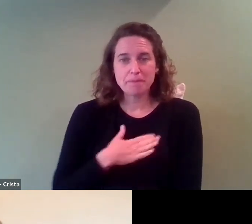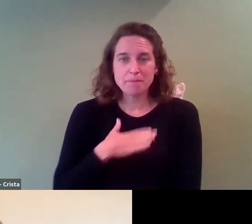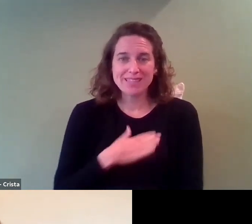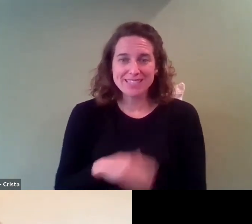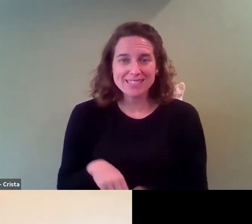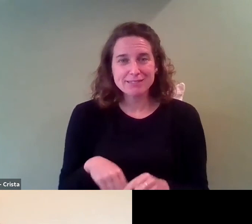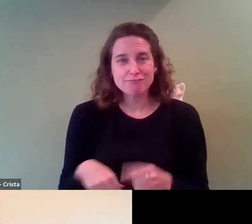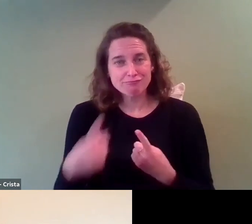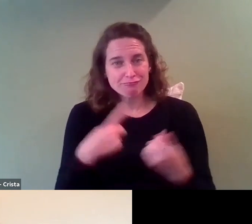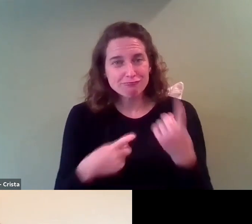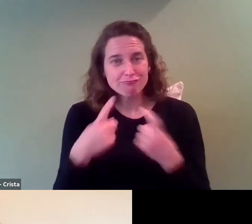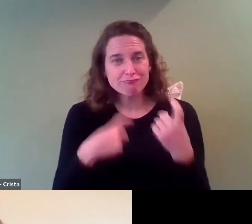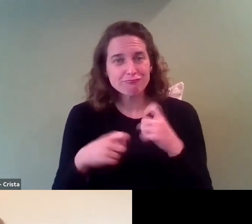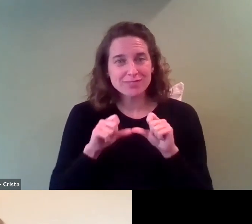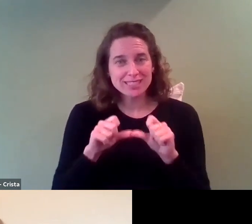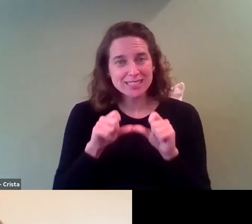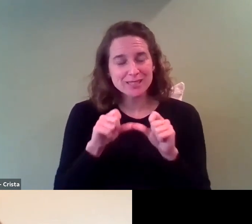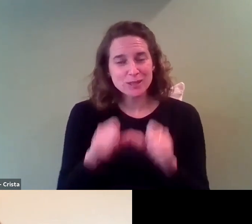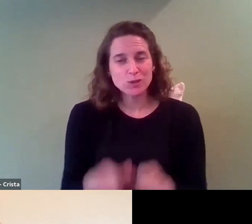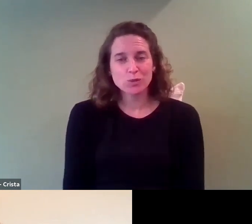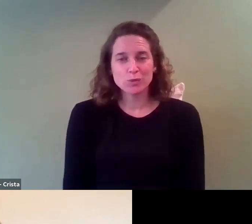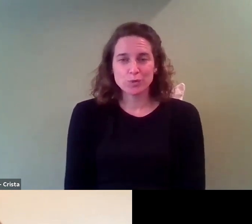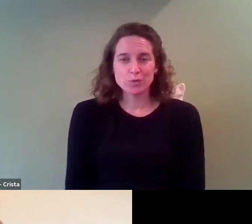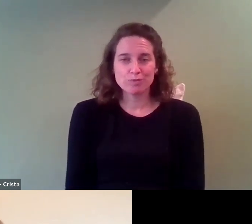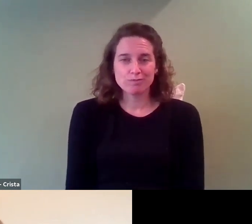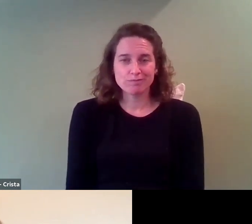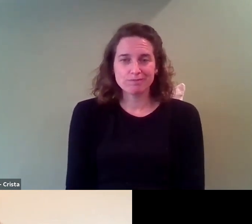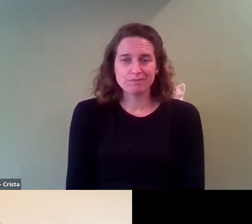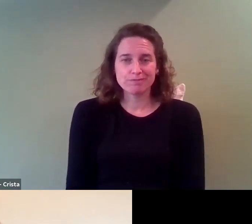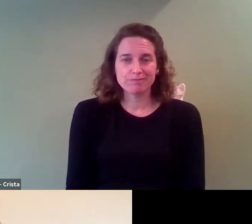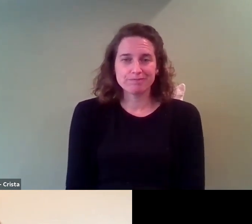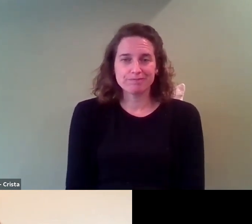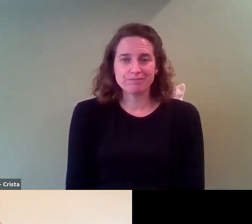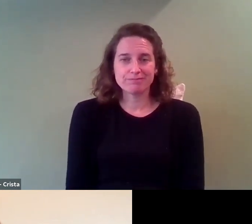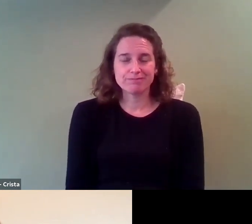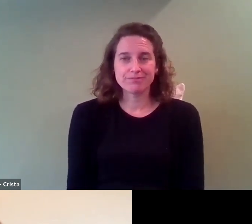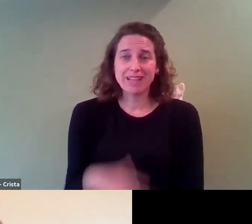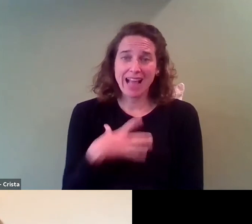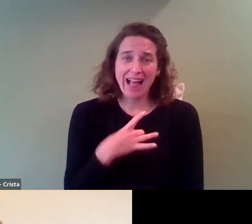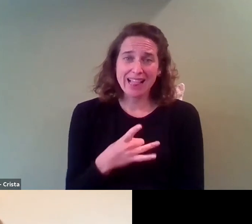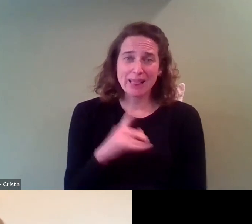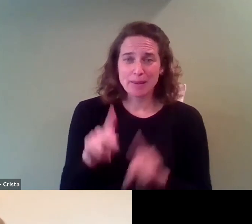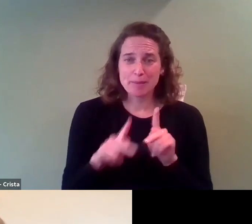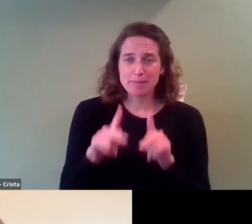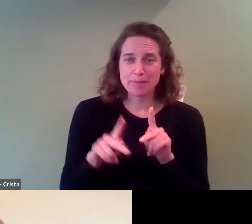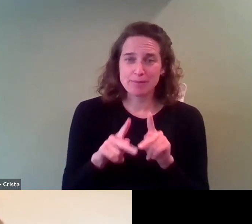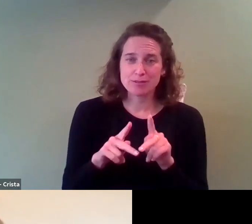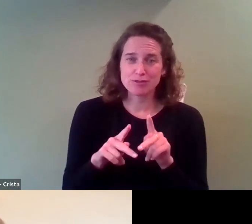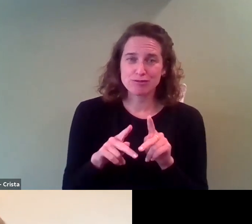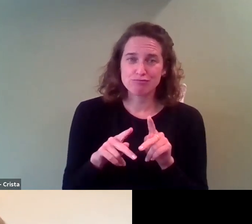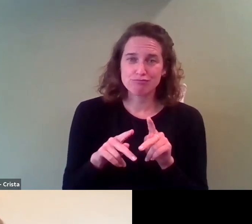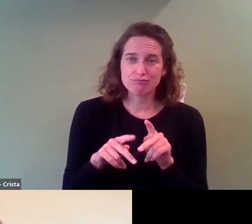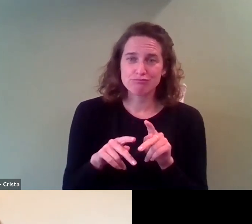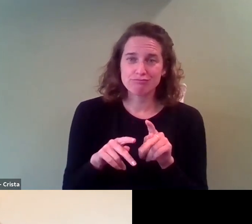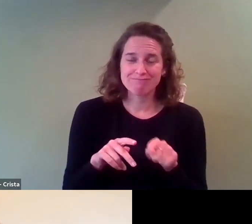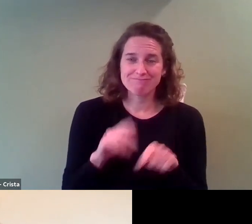in questions, sending in the chat. I think one of the things is I love what people have been saying, both about how they've been in, only